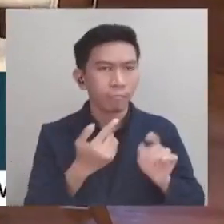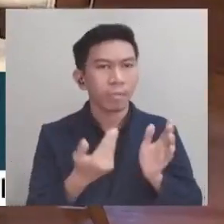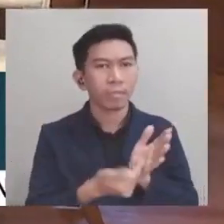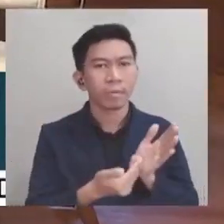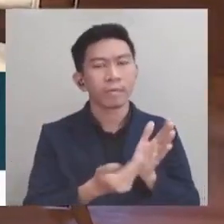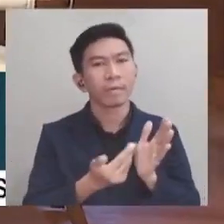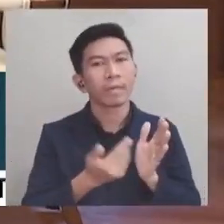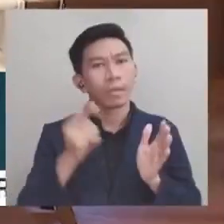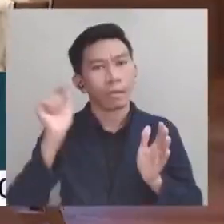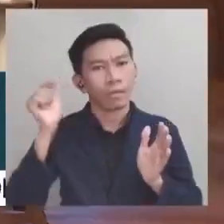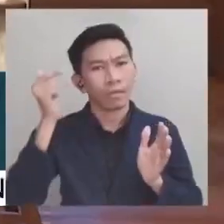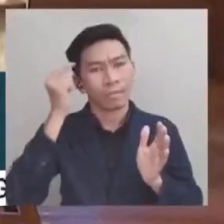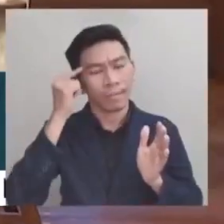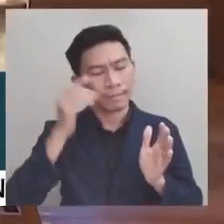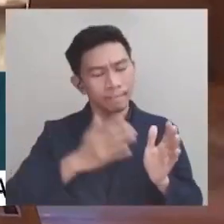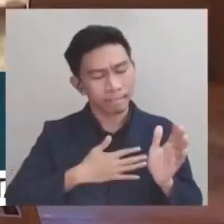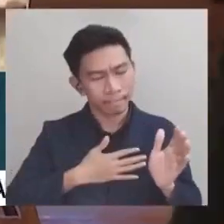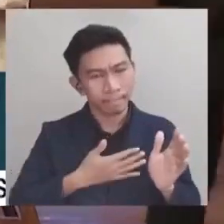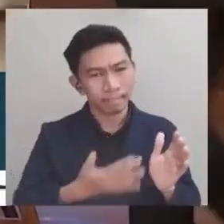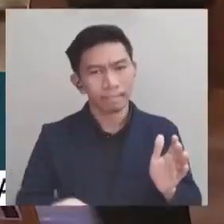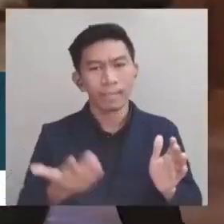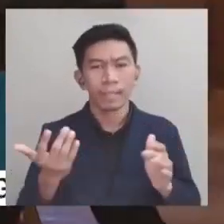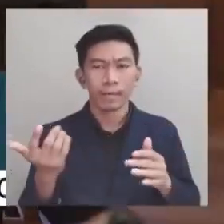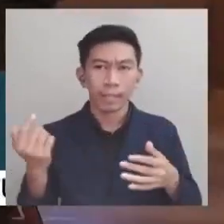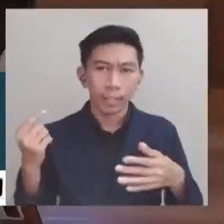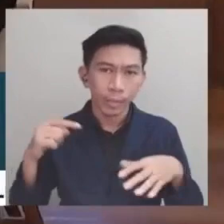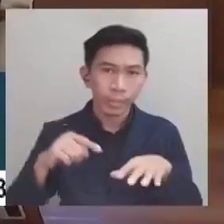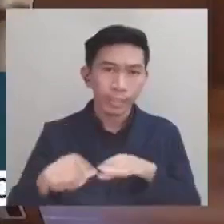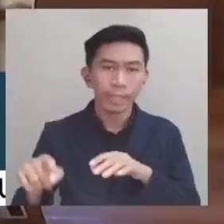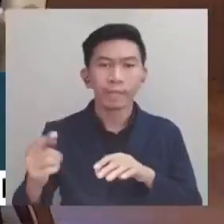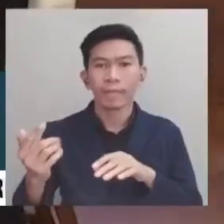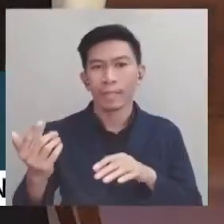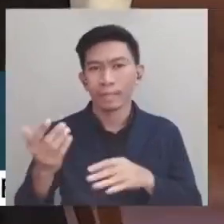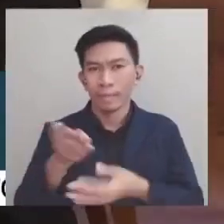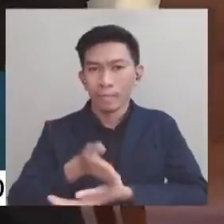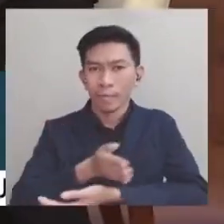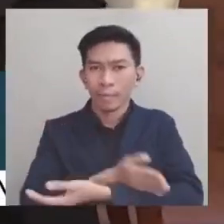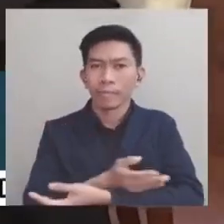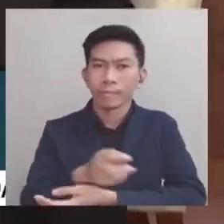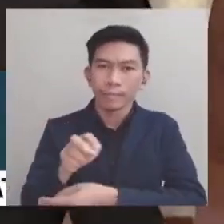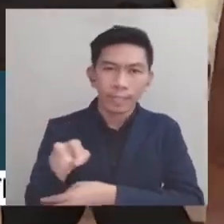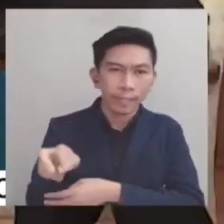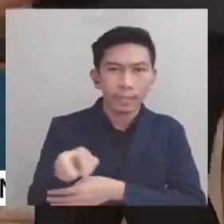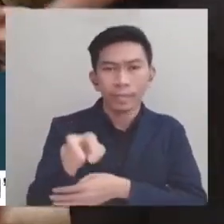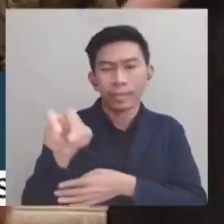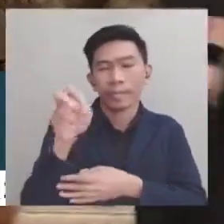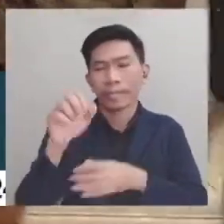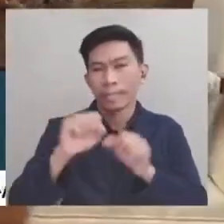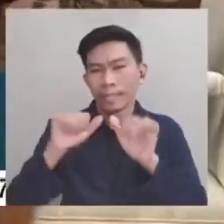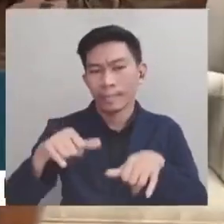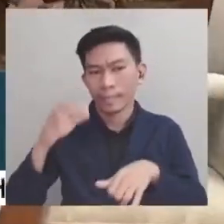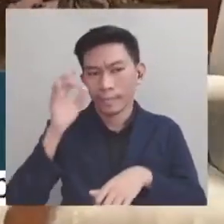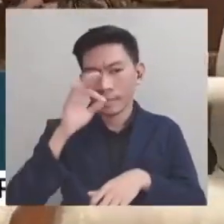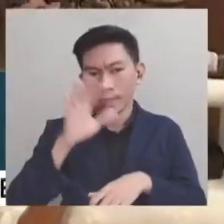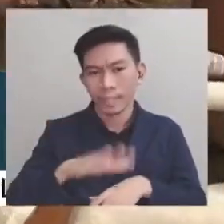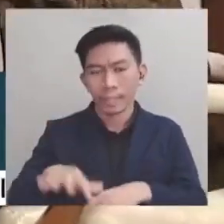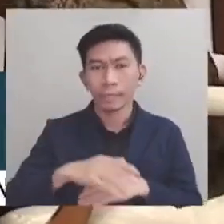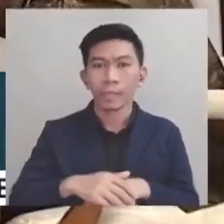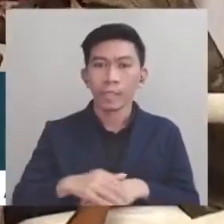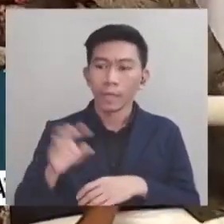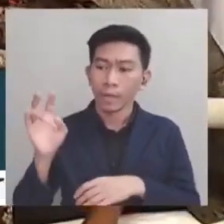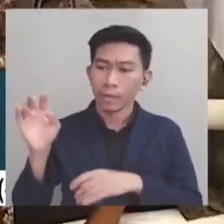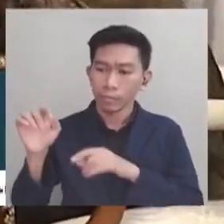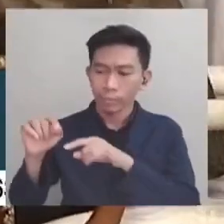an inclusive transport system to all Filipinos. The nearly 15-kilometer at-grade railways